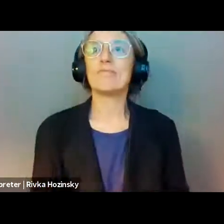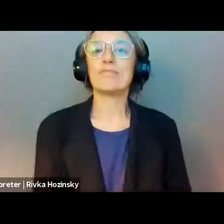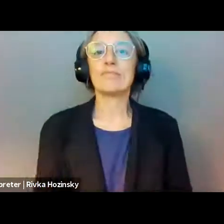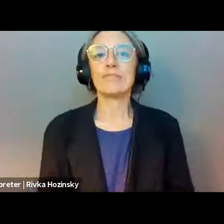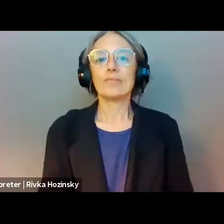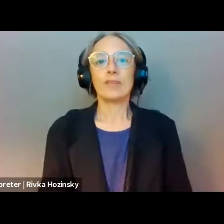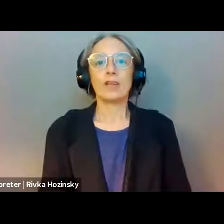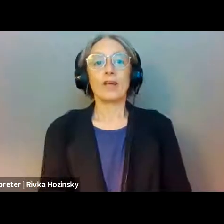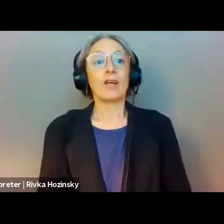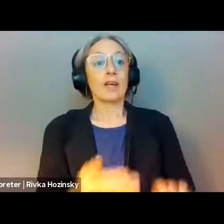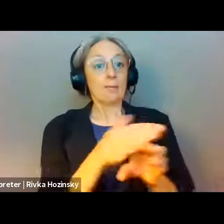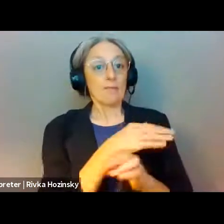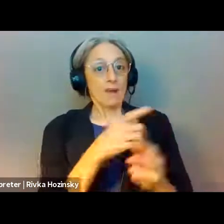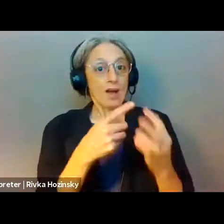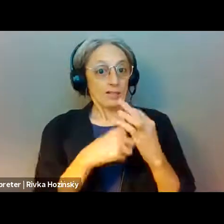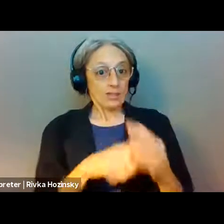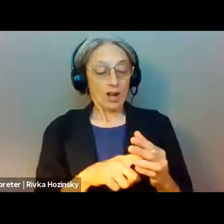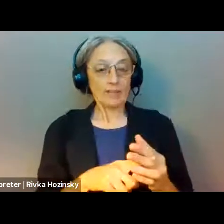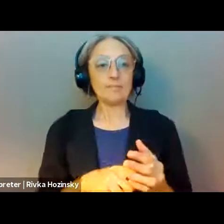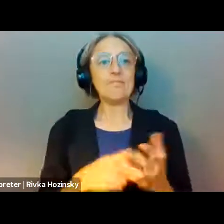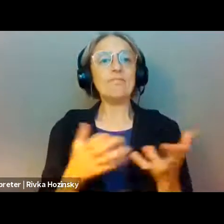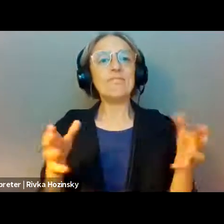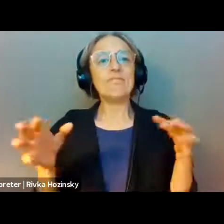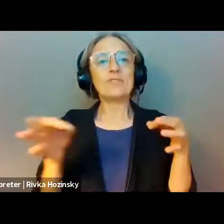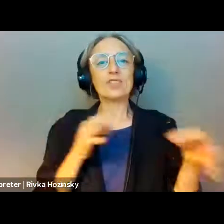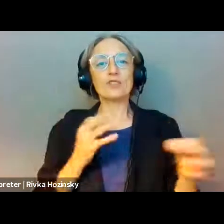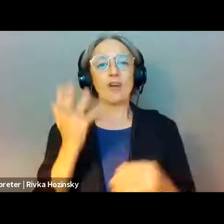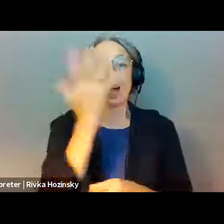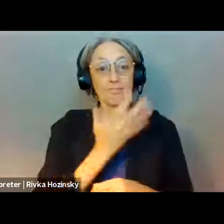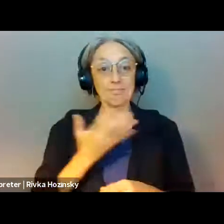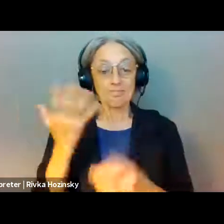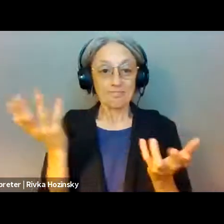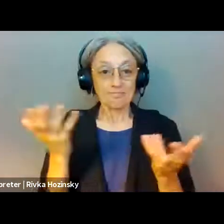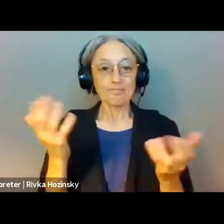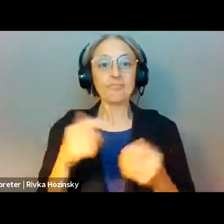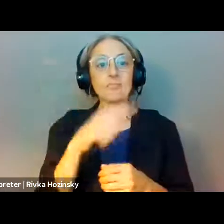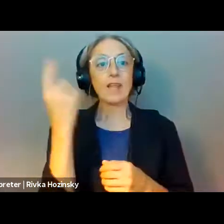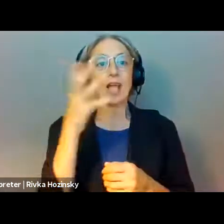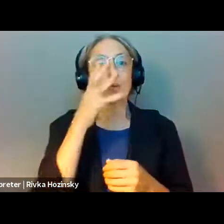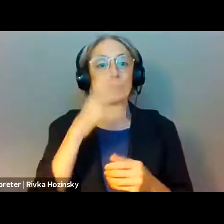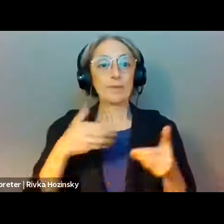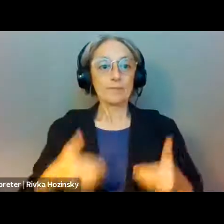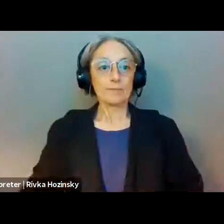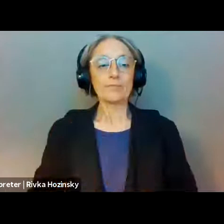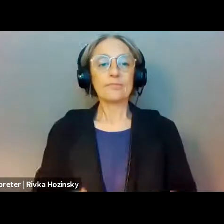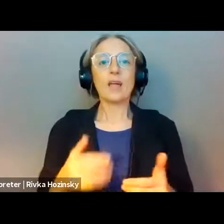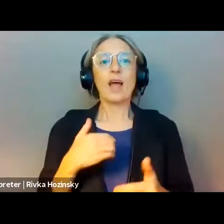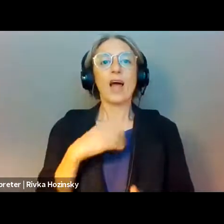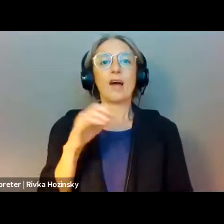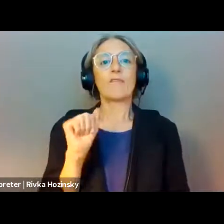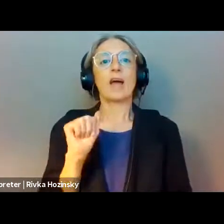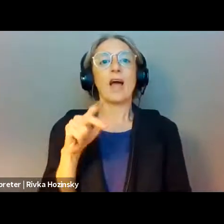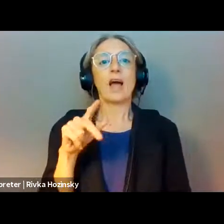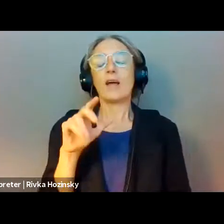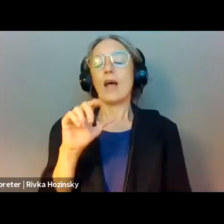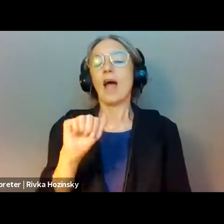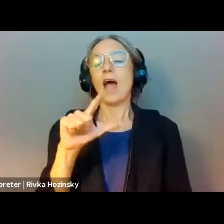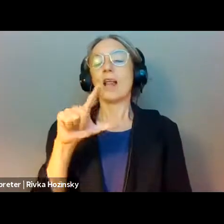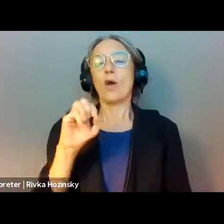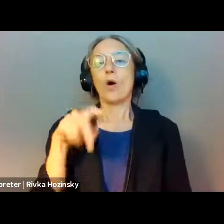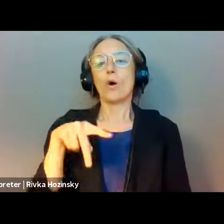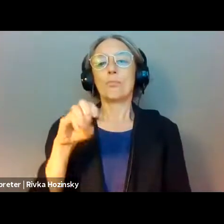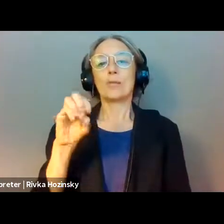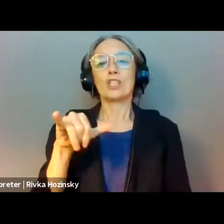Before I begin, I just wanted to describe myself. I'm a Black woman living with alopecia, so I have a bald head. I'm